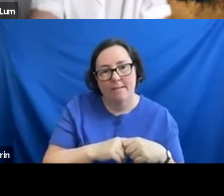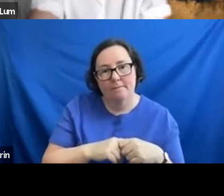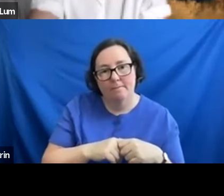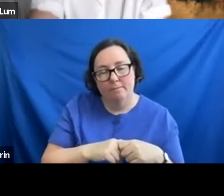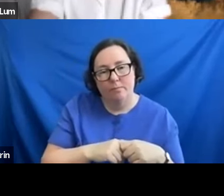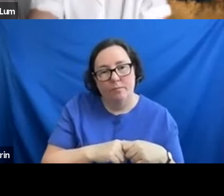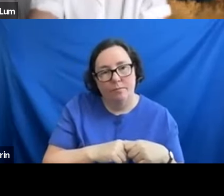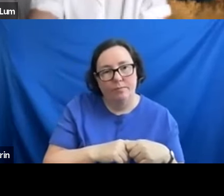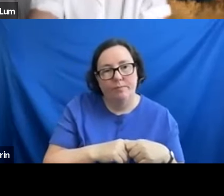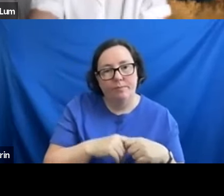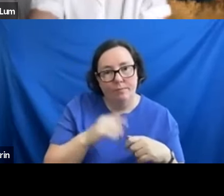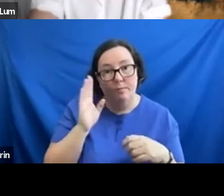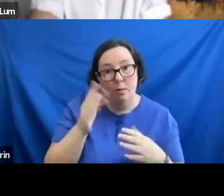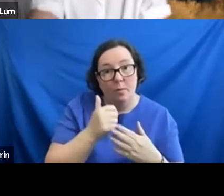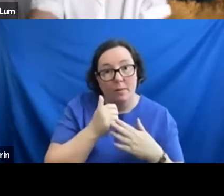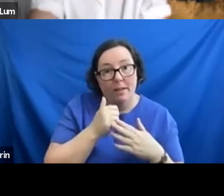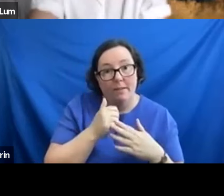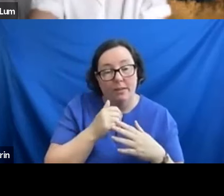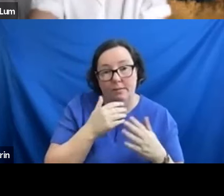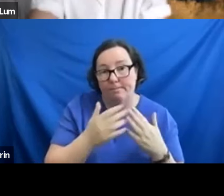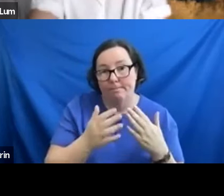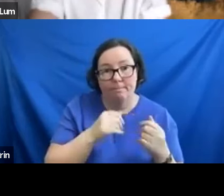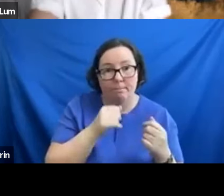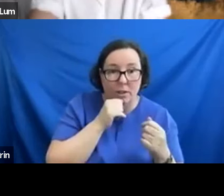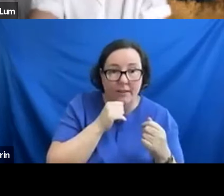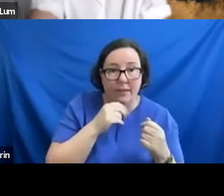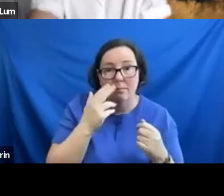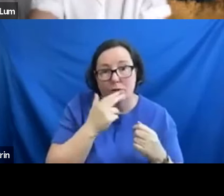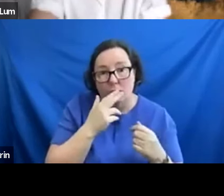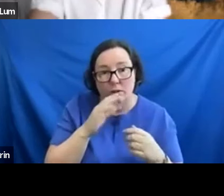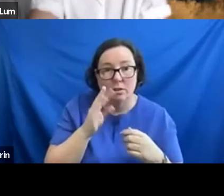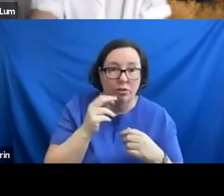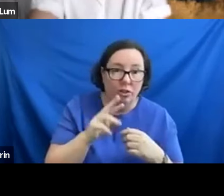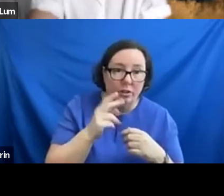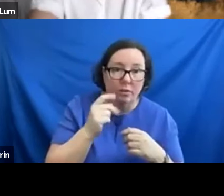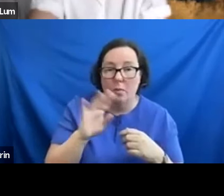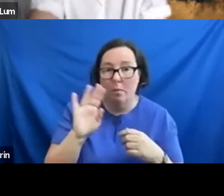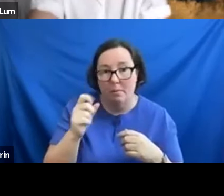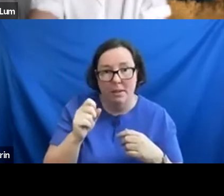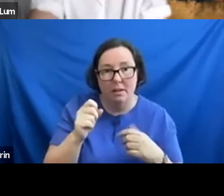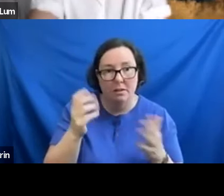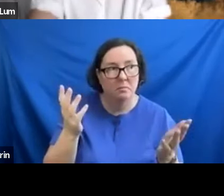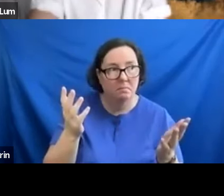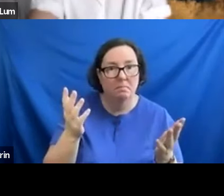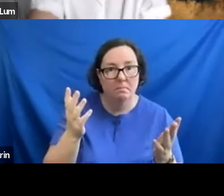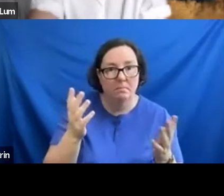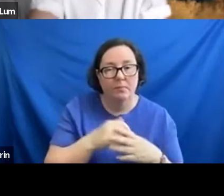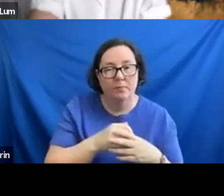hold true whether you are private, parochial, charter, or BPS or